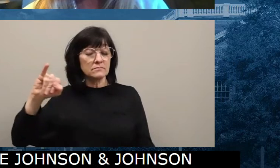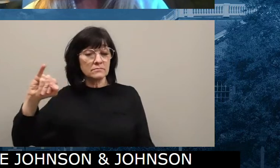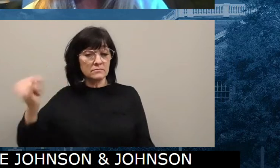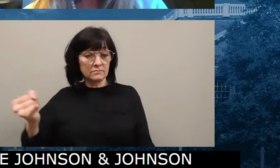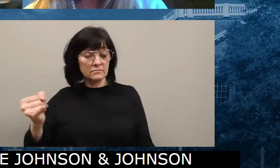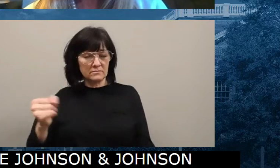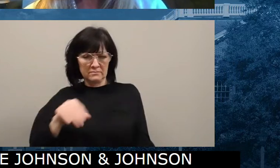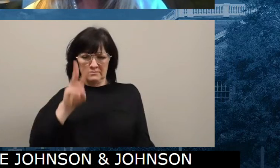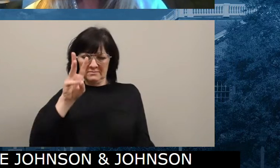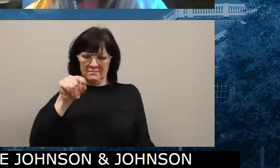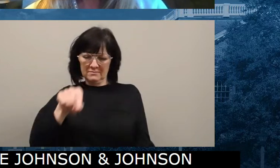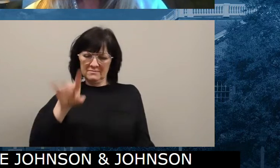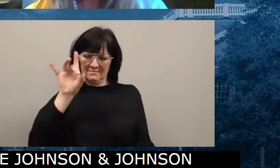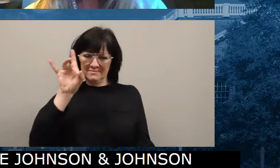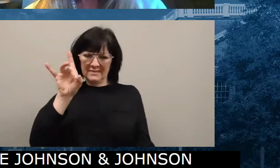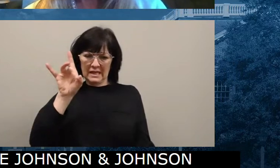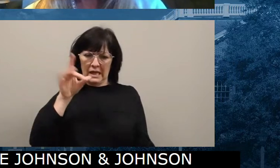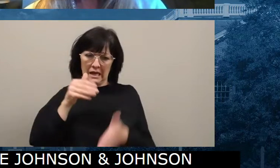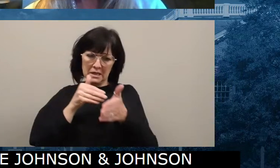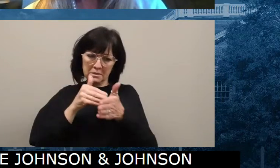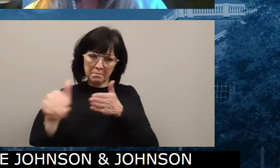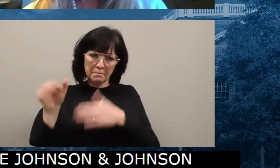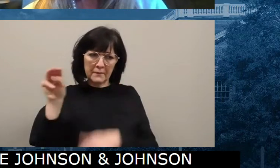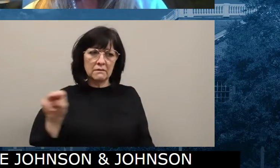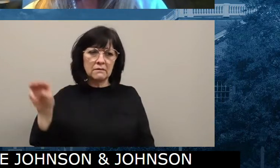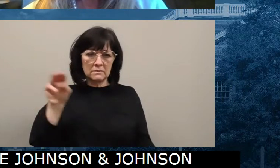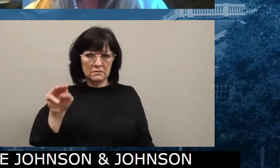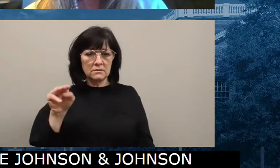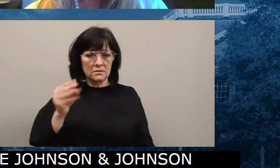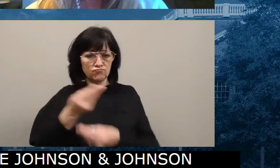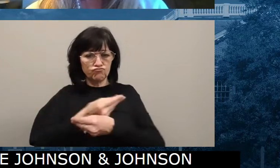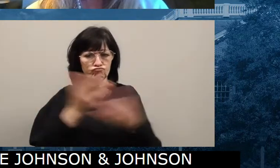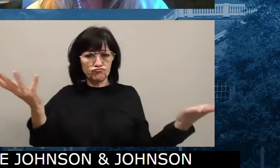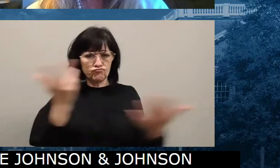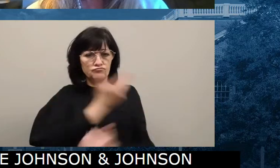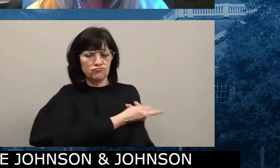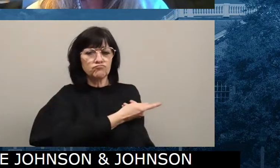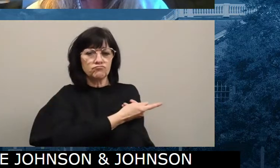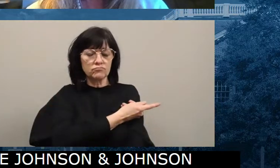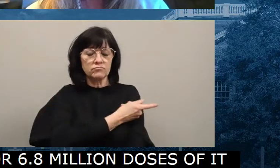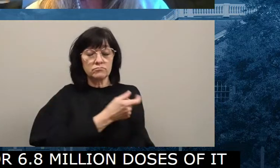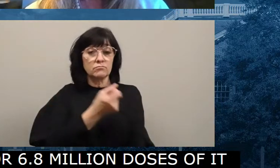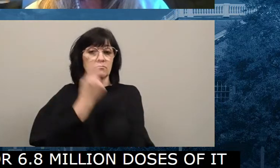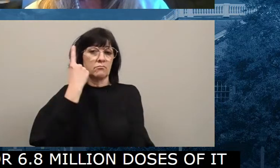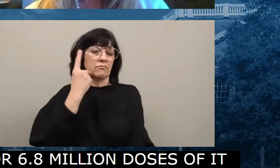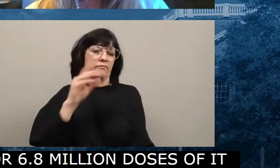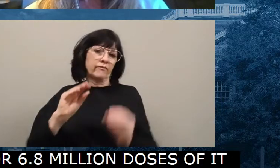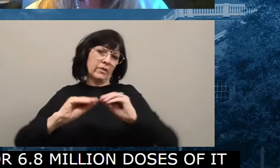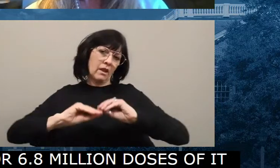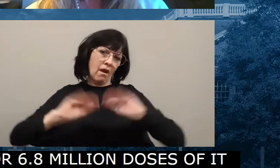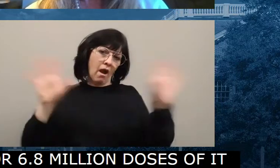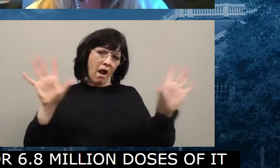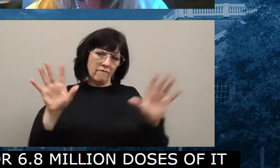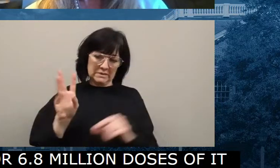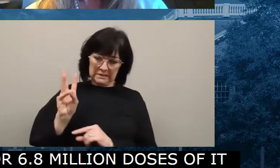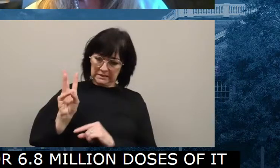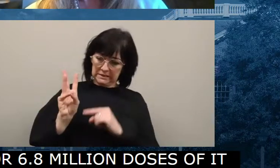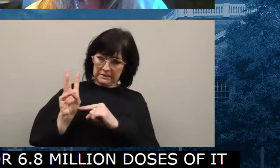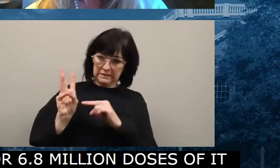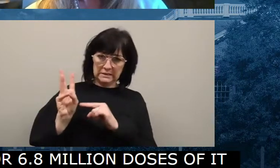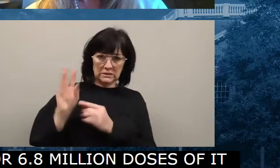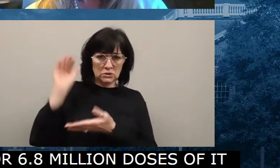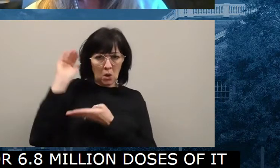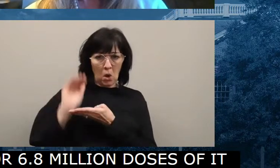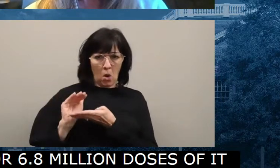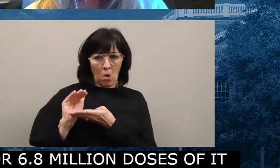million doses of it have been administered, and it's obviously a very, very low number of them are dealing with this blood clot side